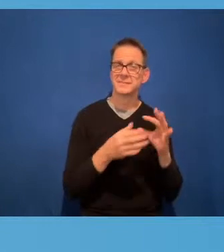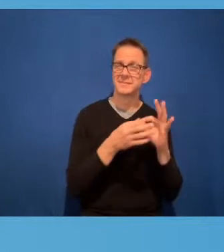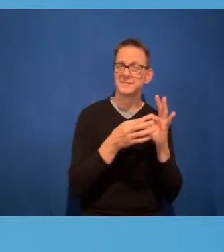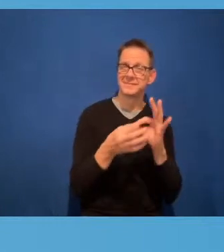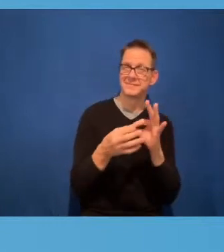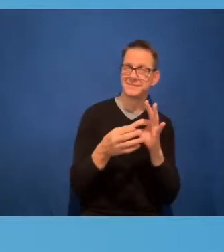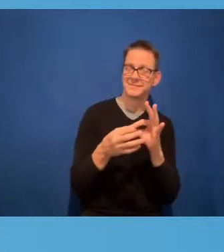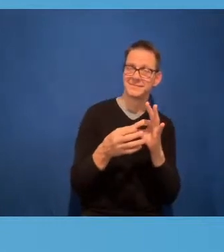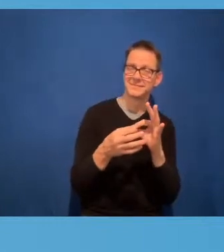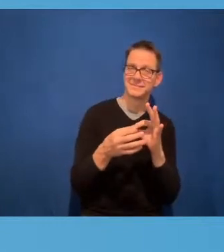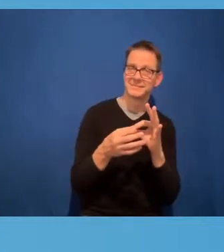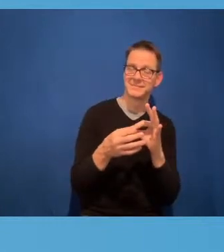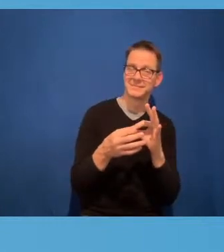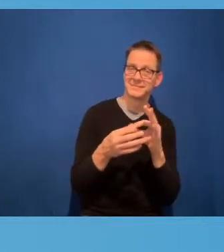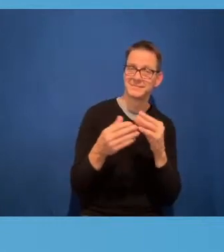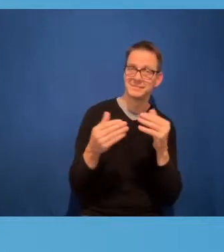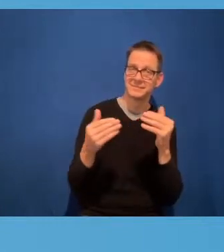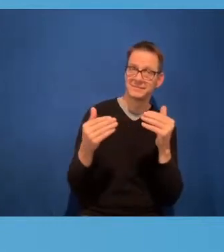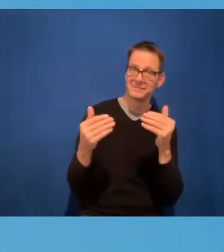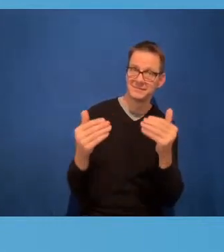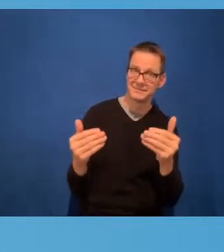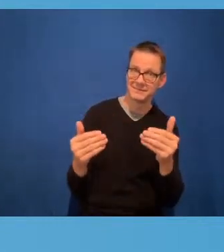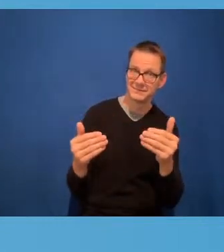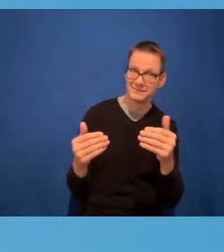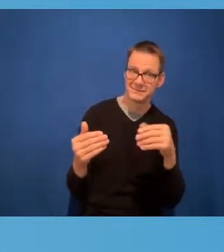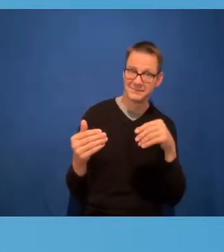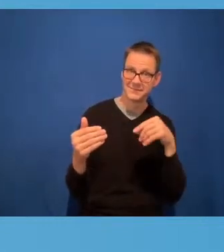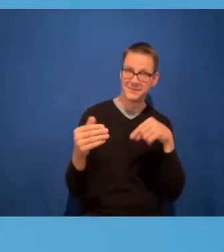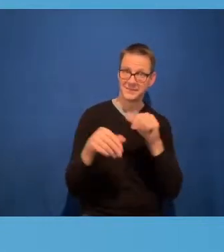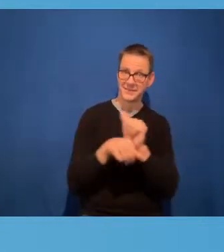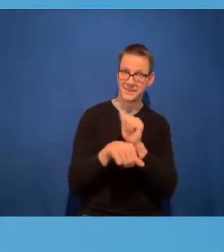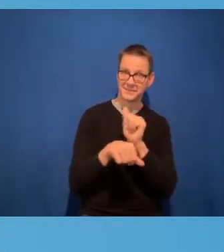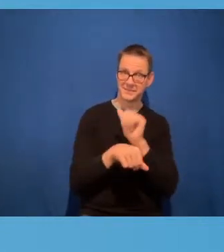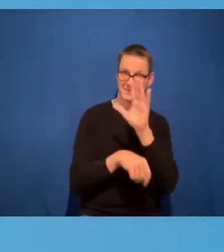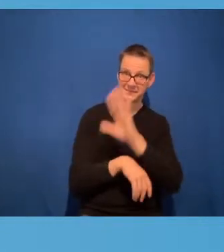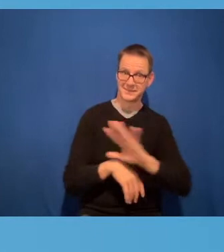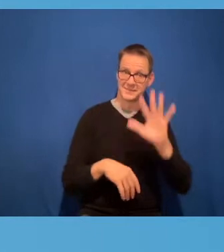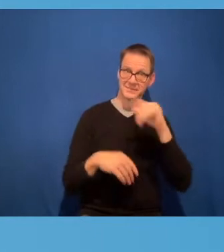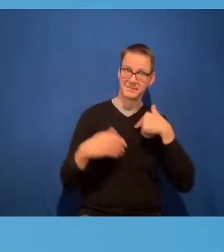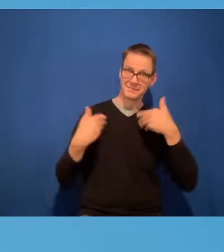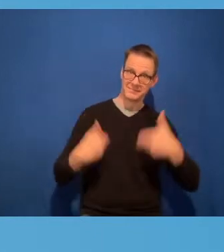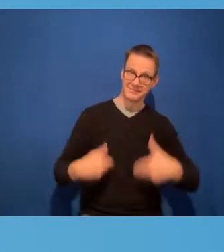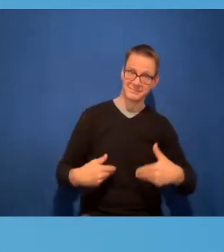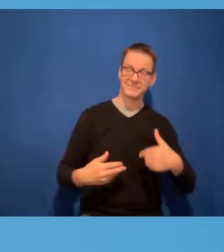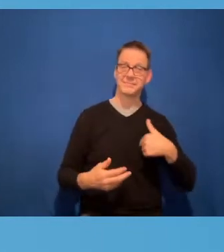know as an Albertan and as a Canadian, two of the things that I have always been